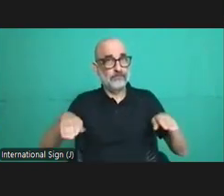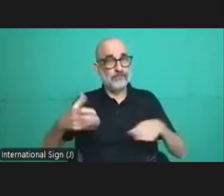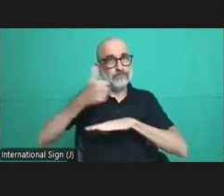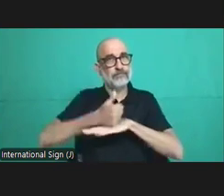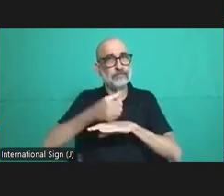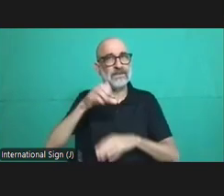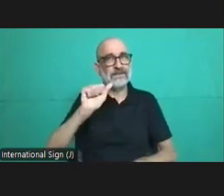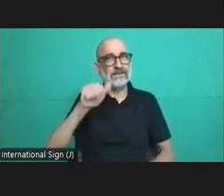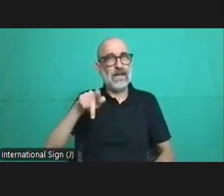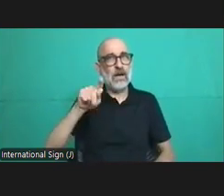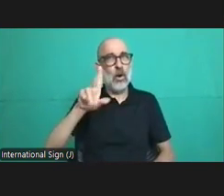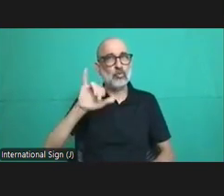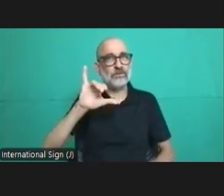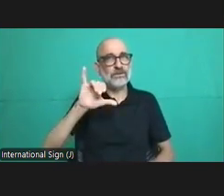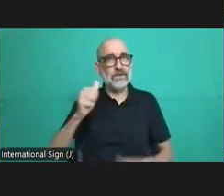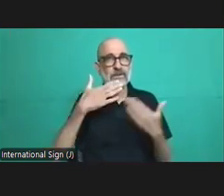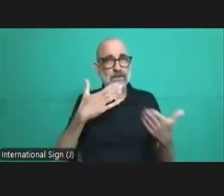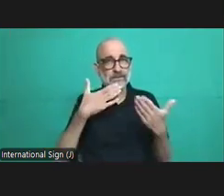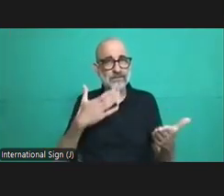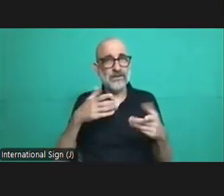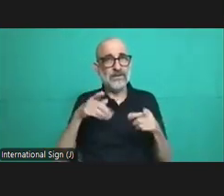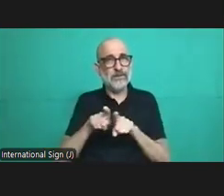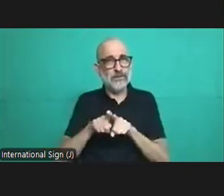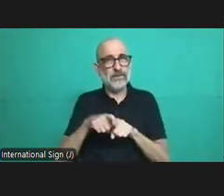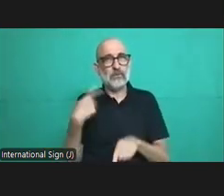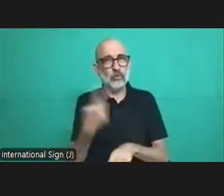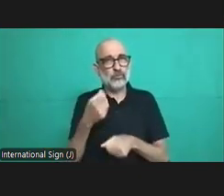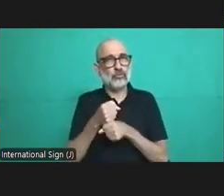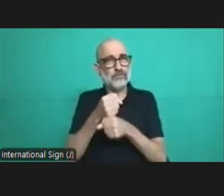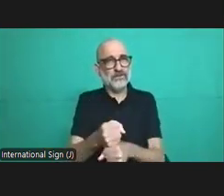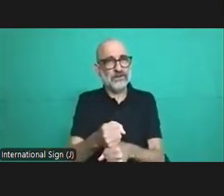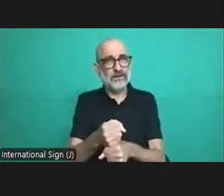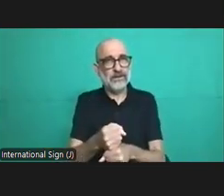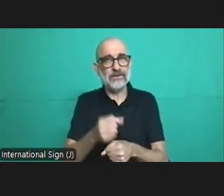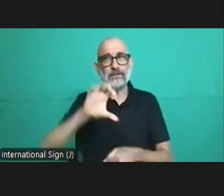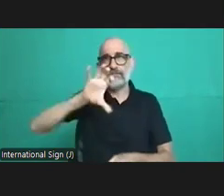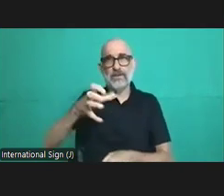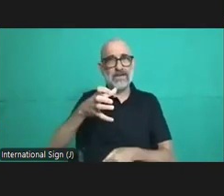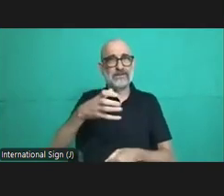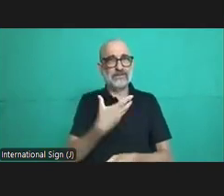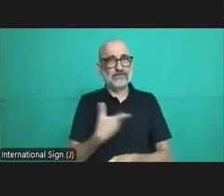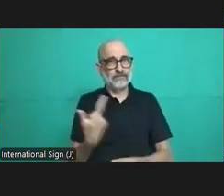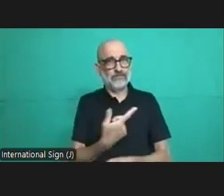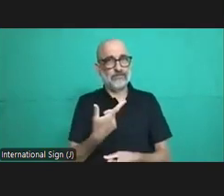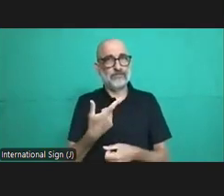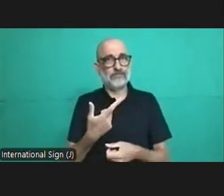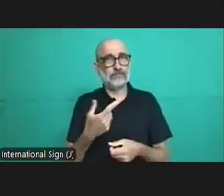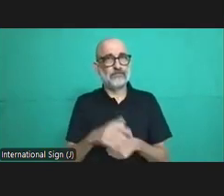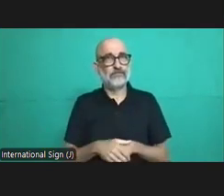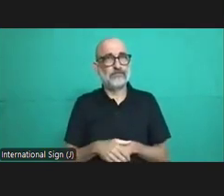who are present here this morning from the Bahamas, Turks and Caicos Islands, Barbados and the Eastern Caribbean